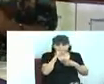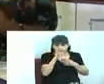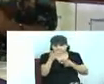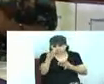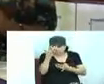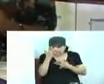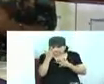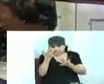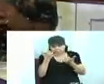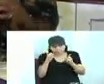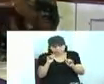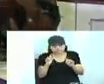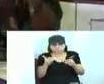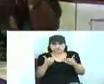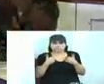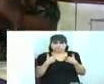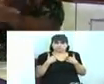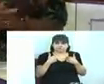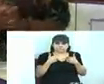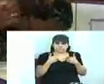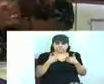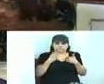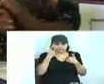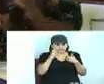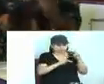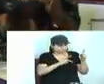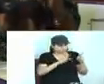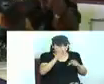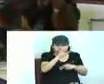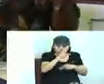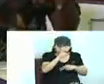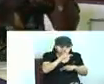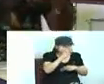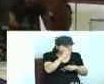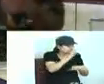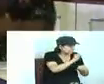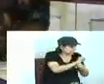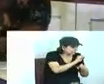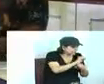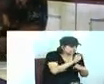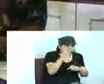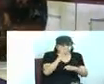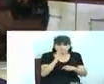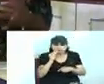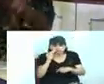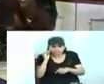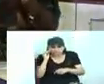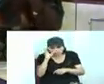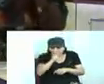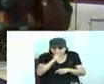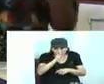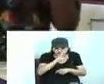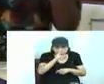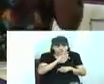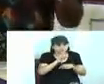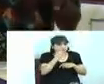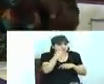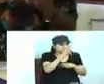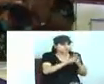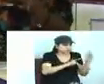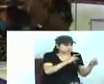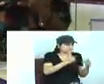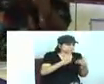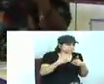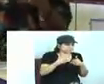we still have, for those who are looking for work, for those who are looking for a home, for those who have sick